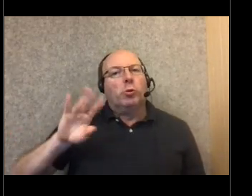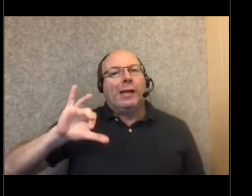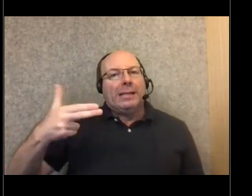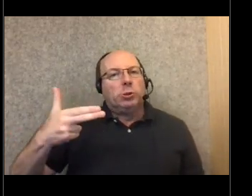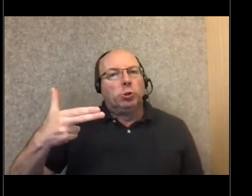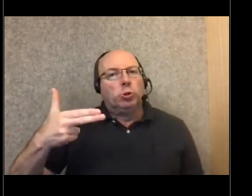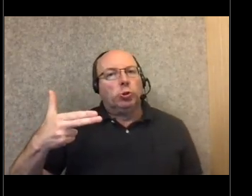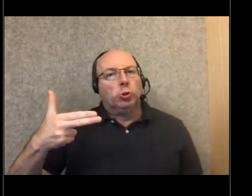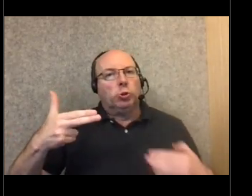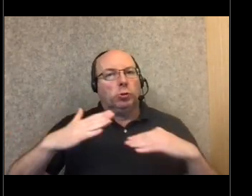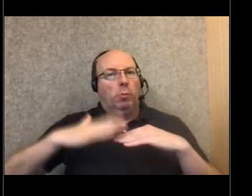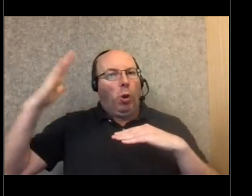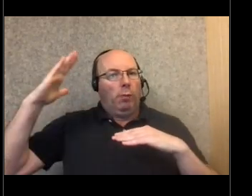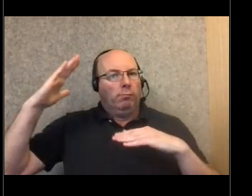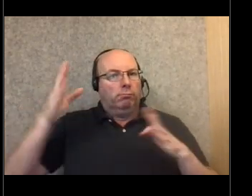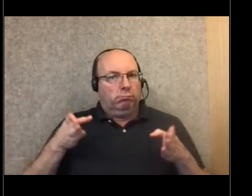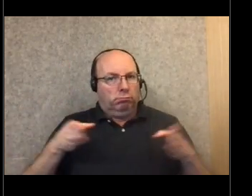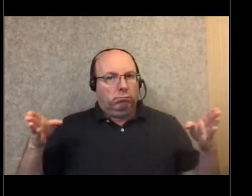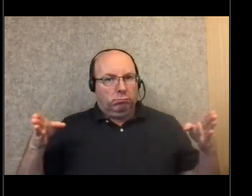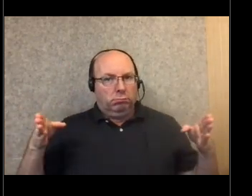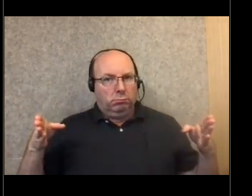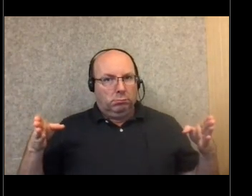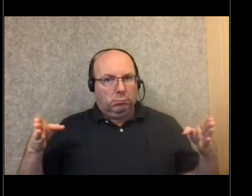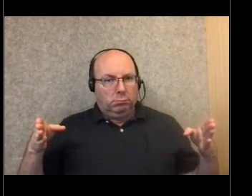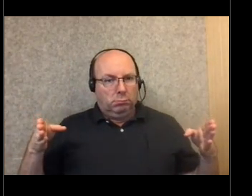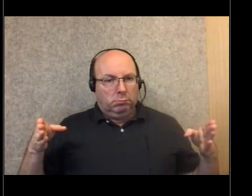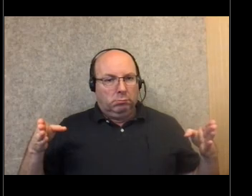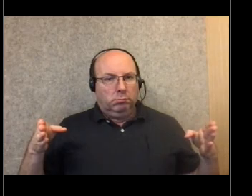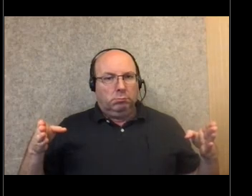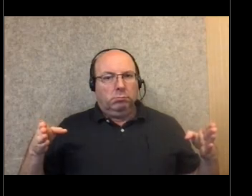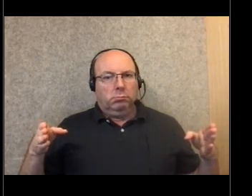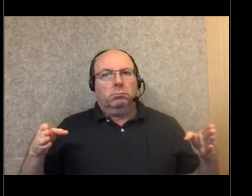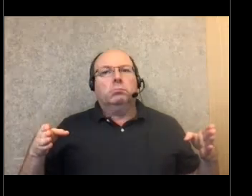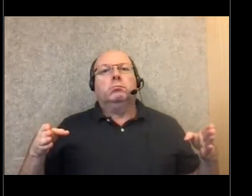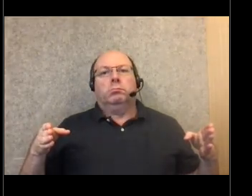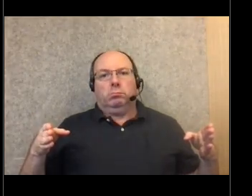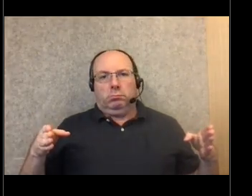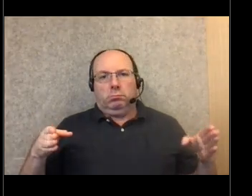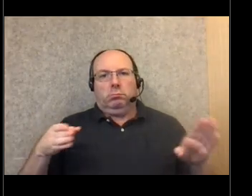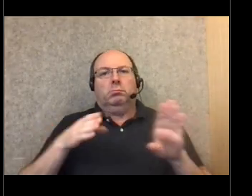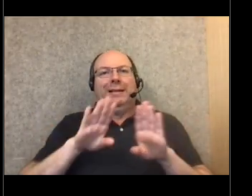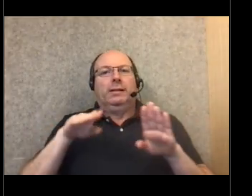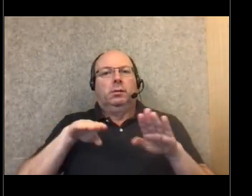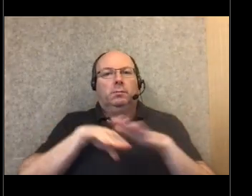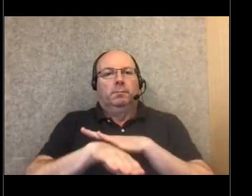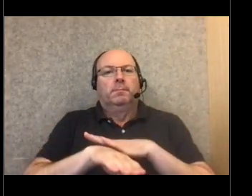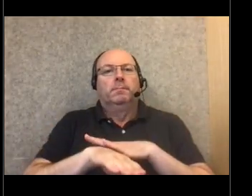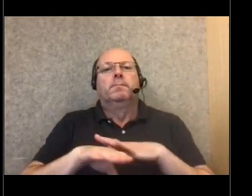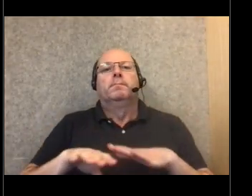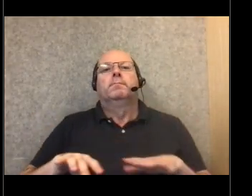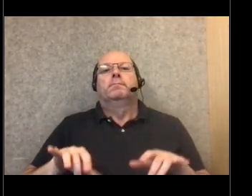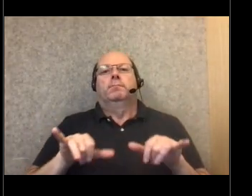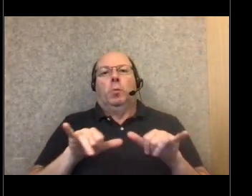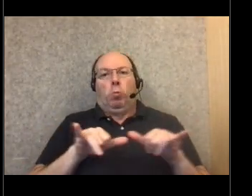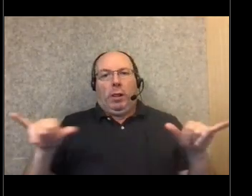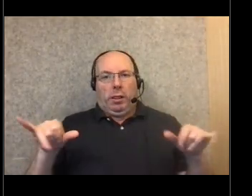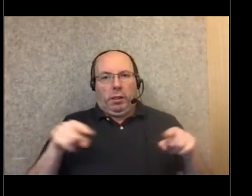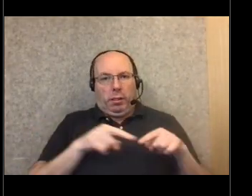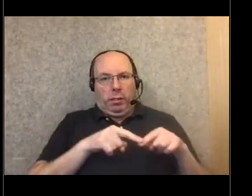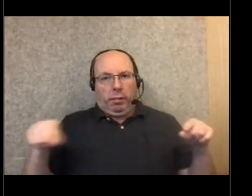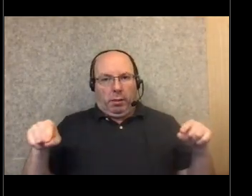inches. Again, an accessible entrance door must have a minimum width of